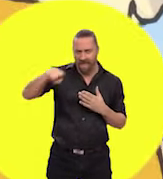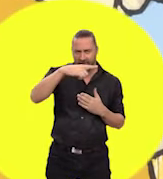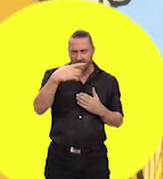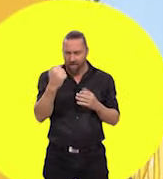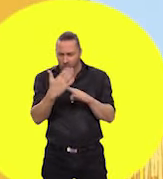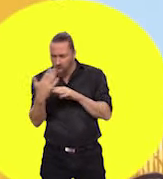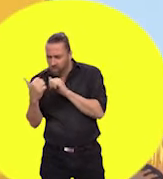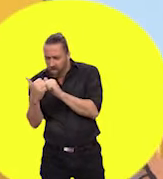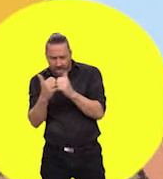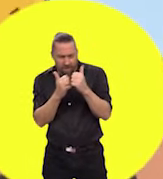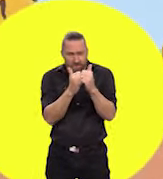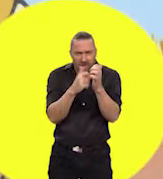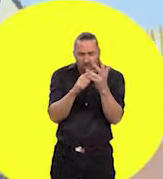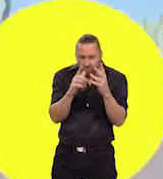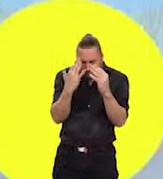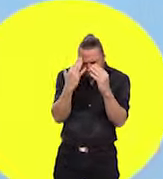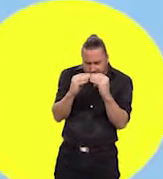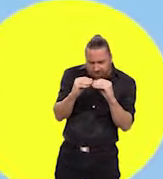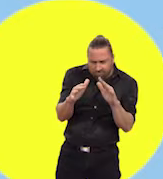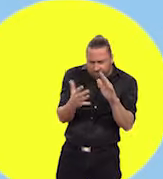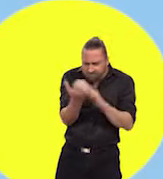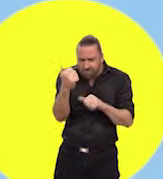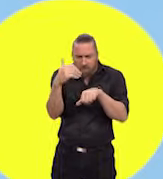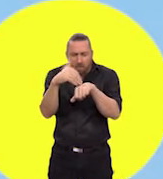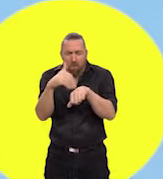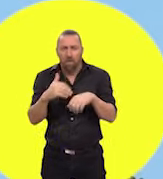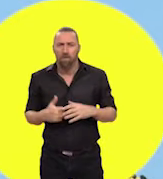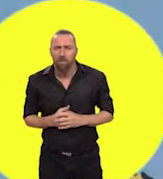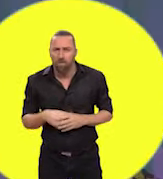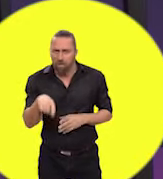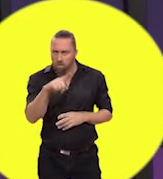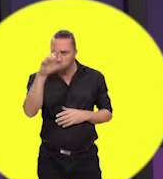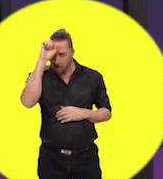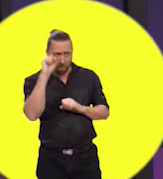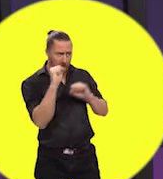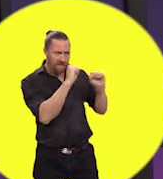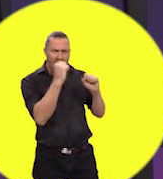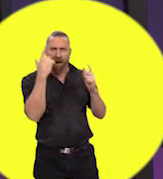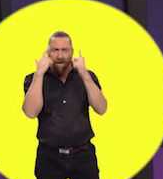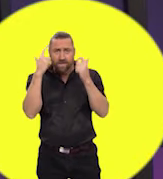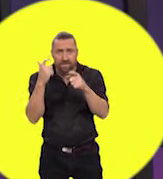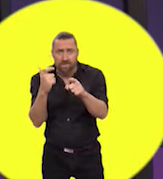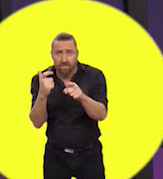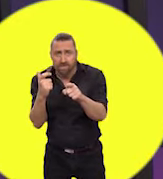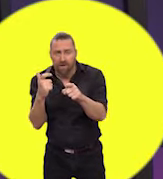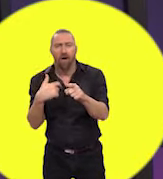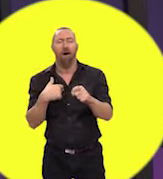problems and invent new things. Can you remember some of the ideas that they had? Let's go back and have a look, shall we?